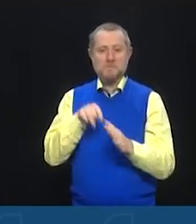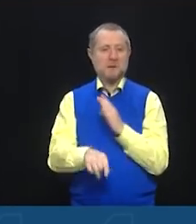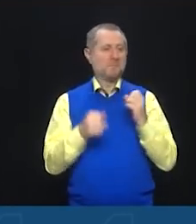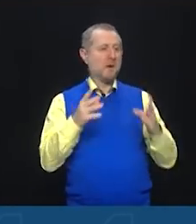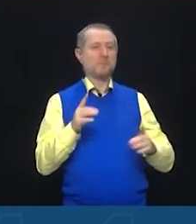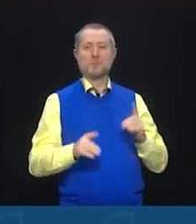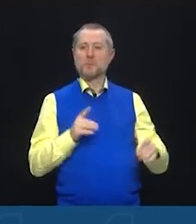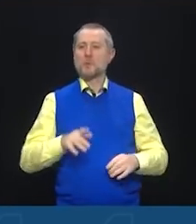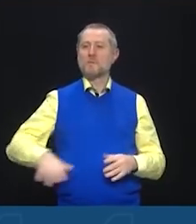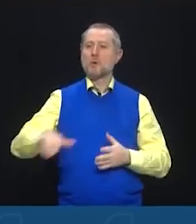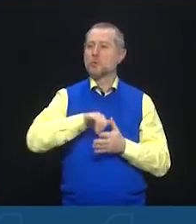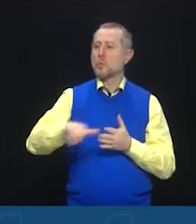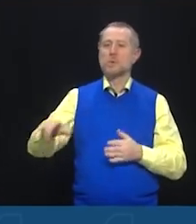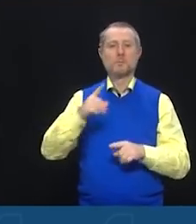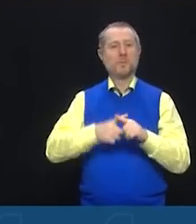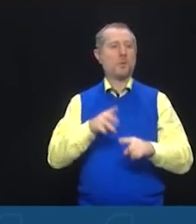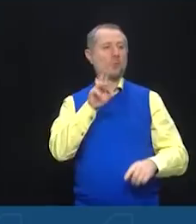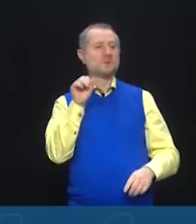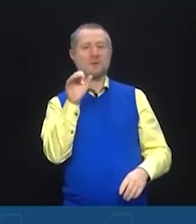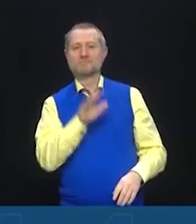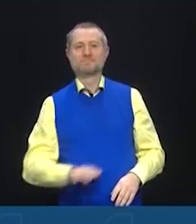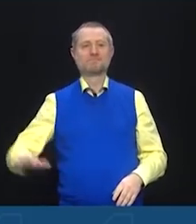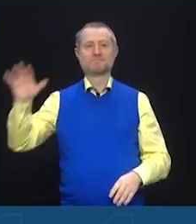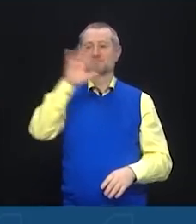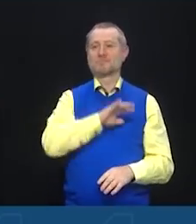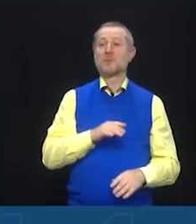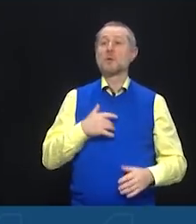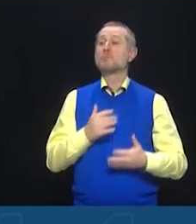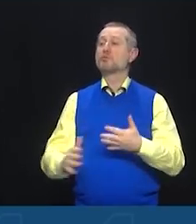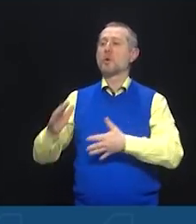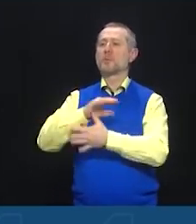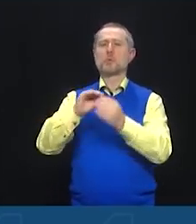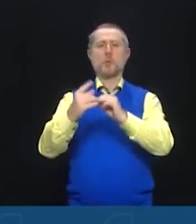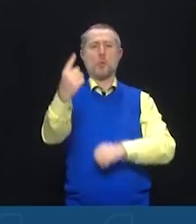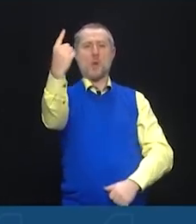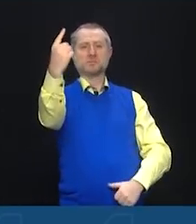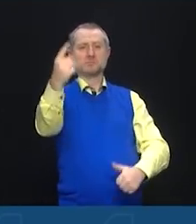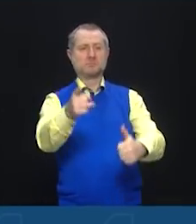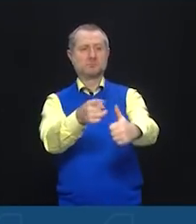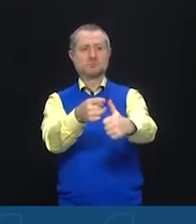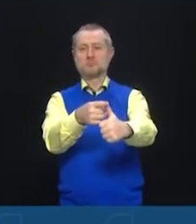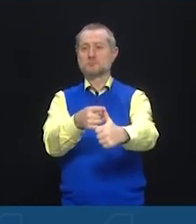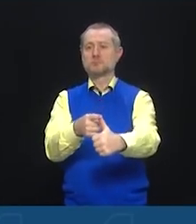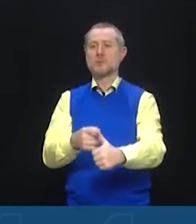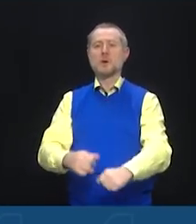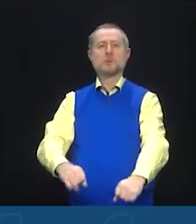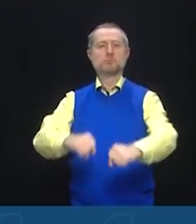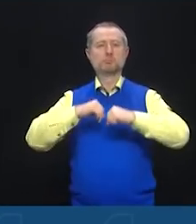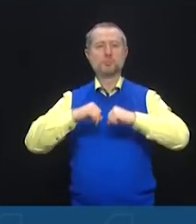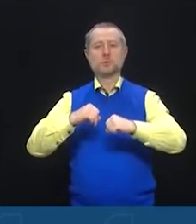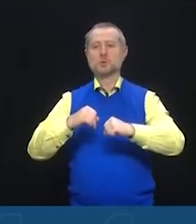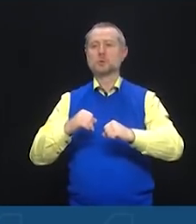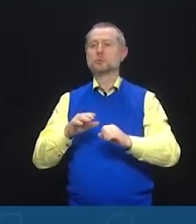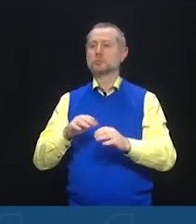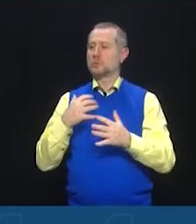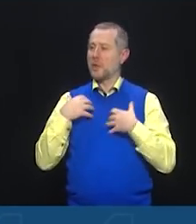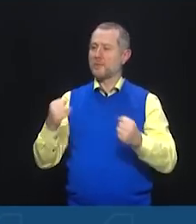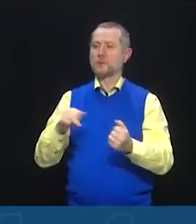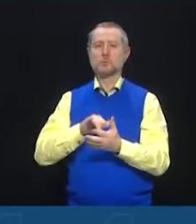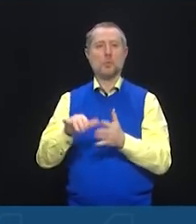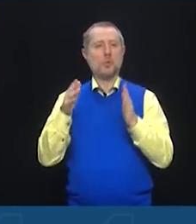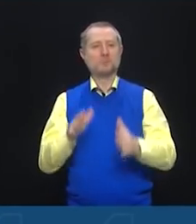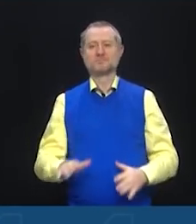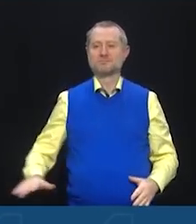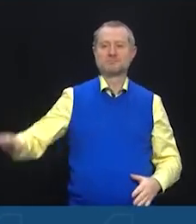Yorkers. And so our priority since the first day has been to protect the health of New Yorkers, to protect the health of